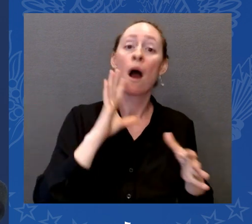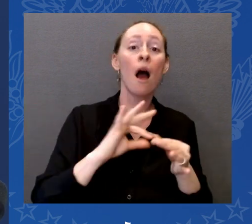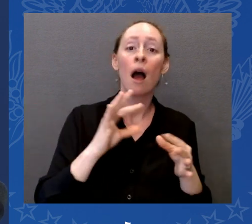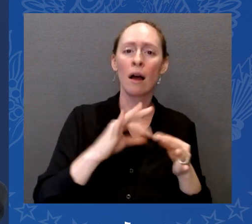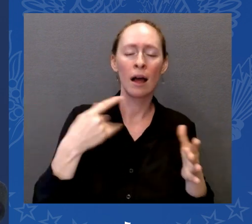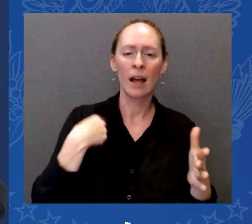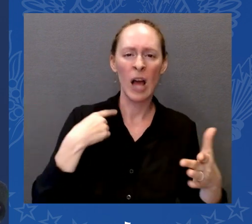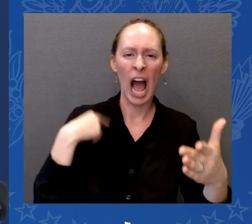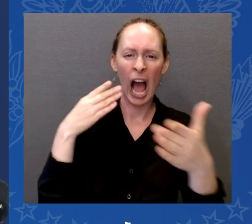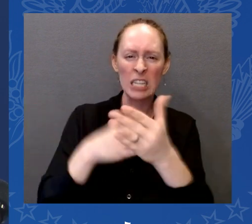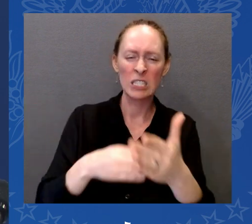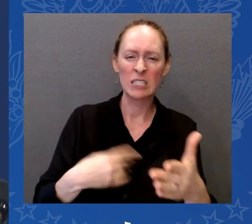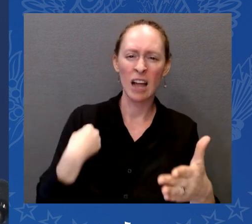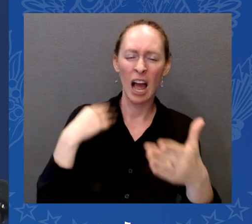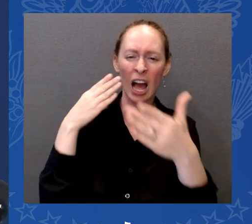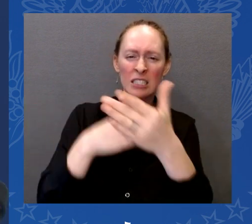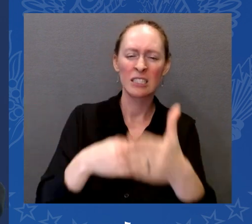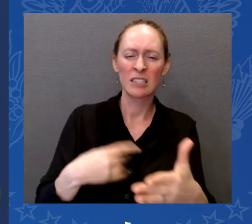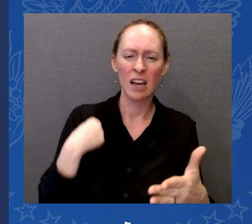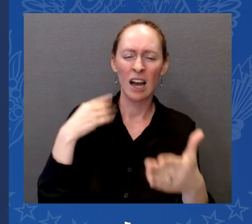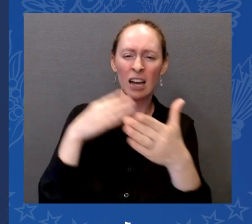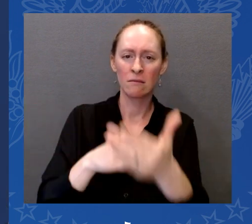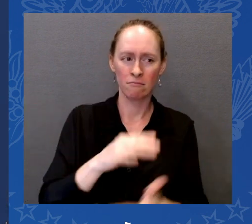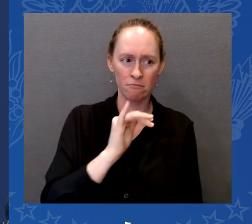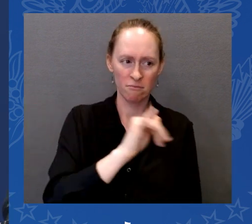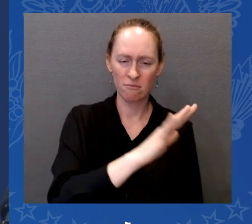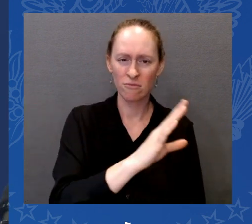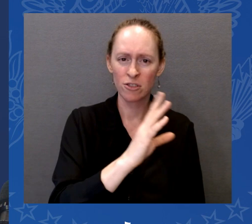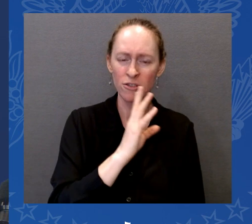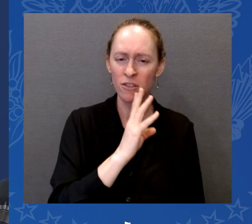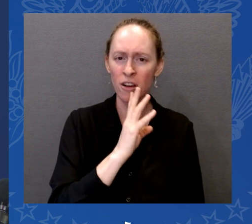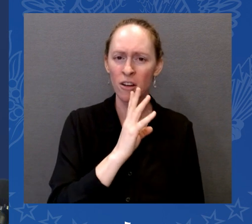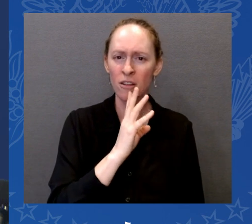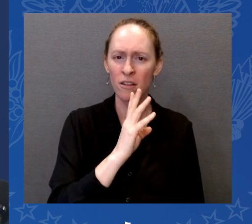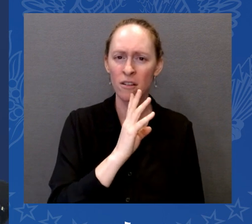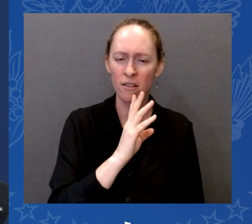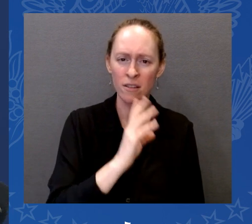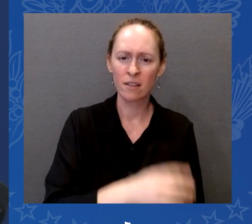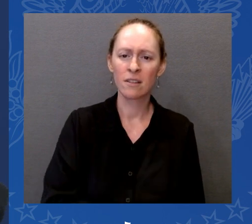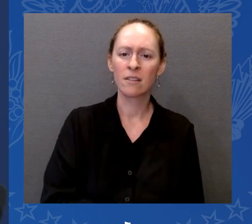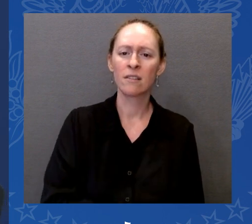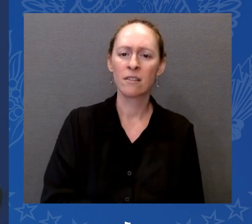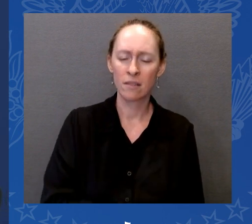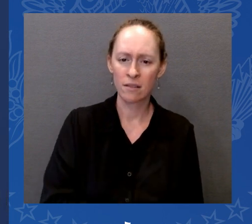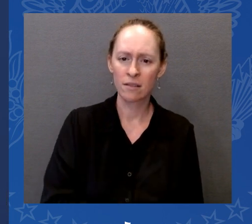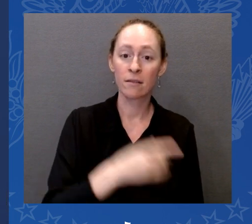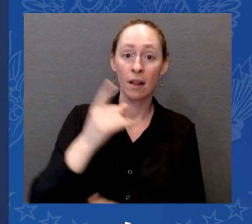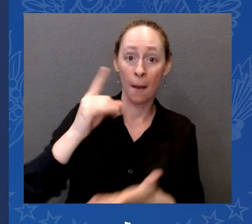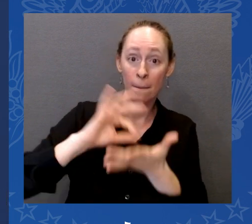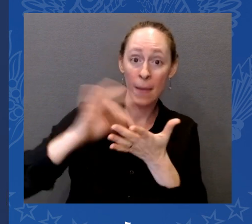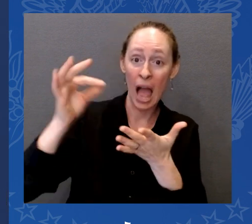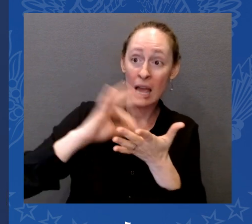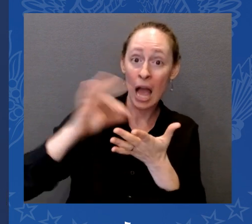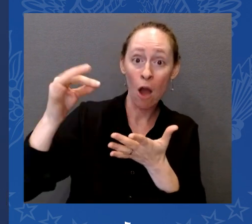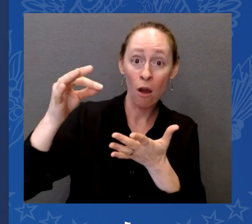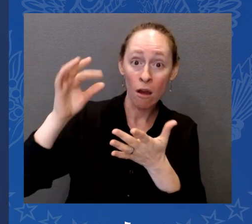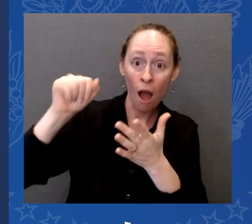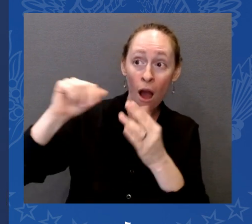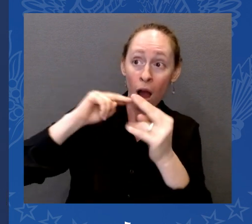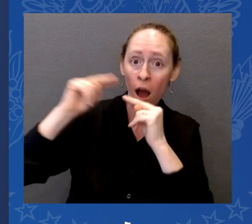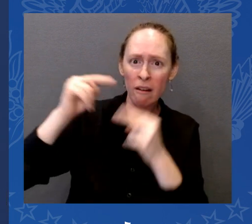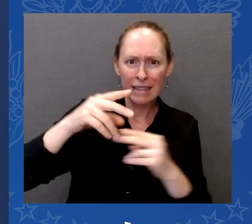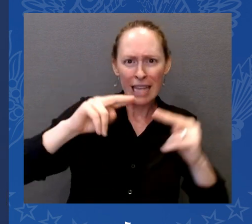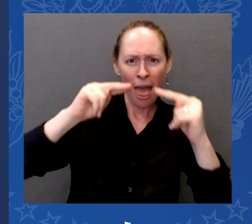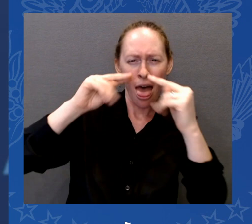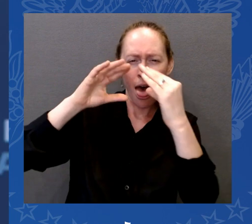to lower drug prices back to Big Pharma to raise prices instead. The cap on the $2,000 cap on prescription drugs for seniors,